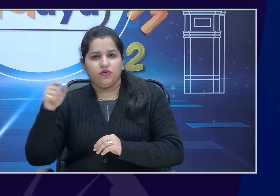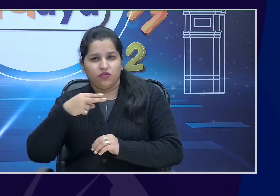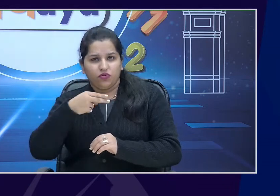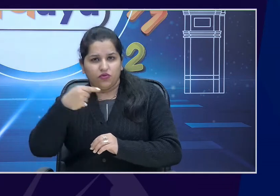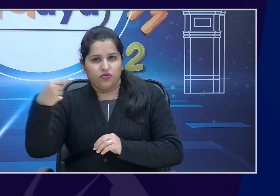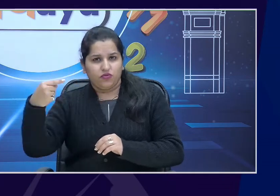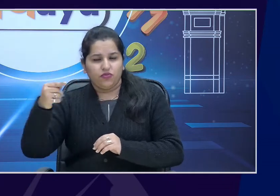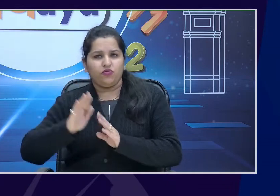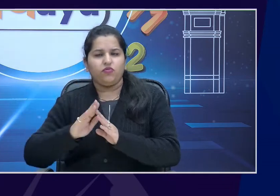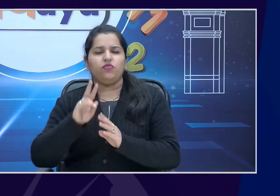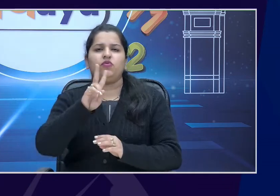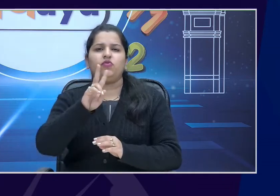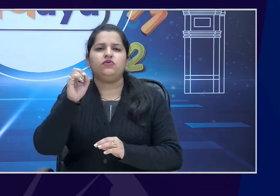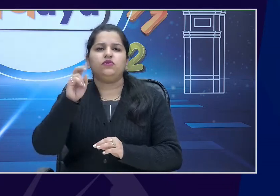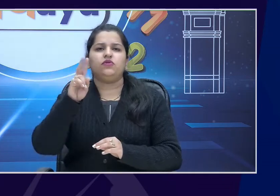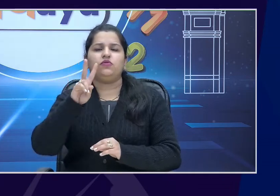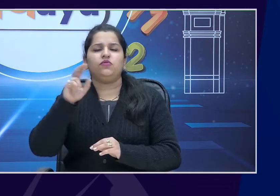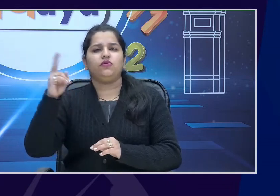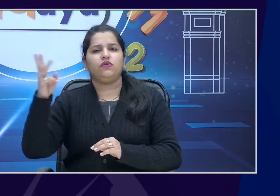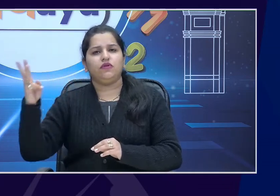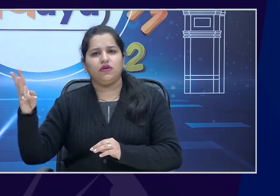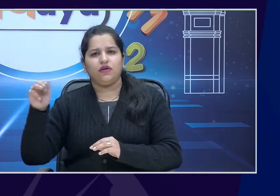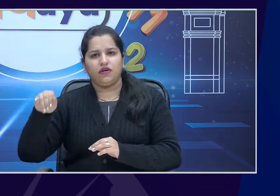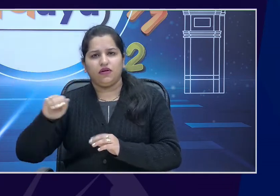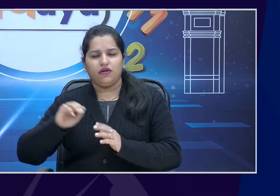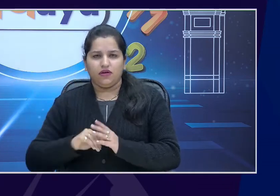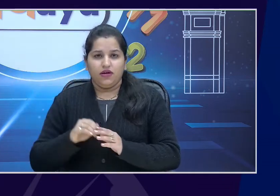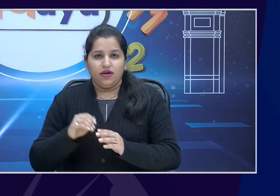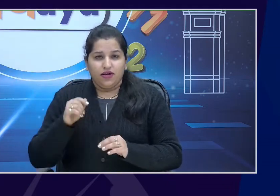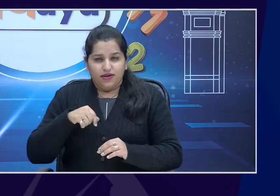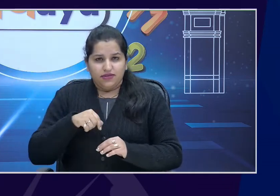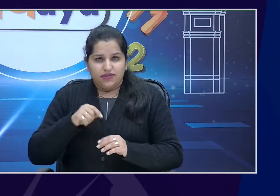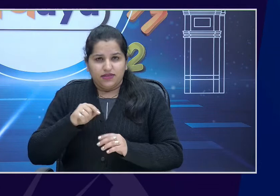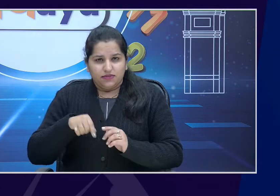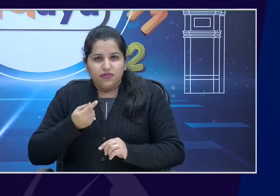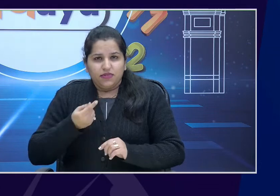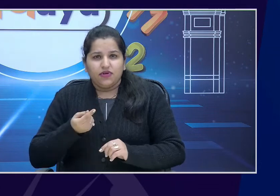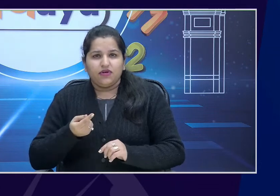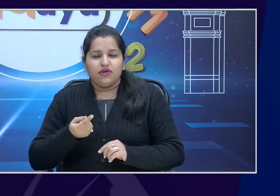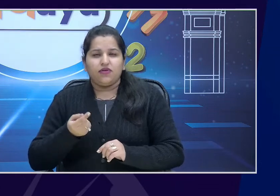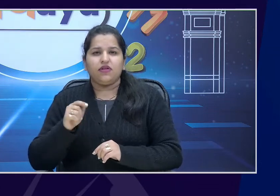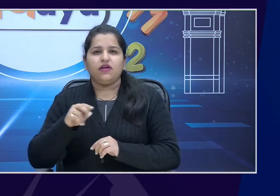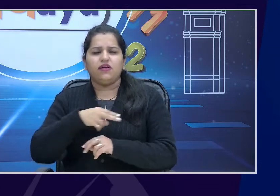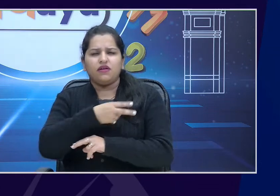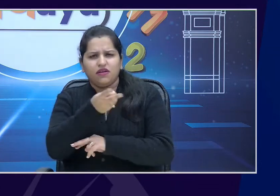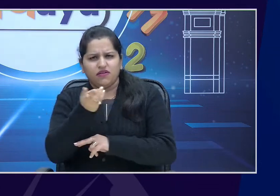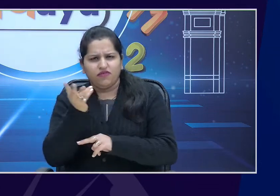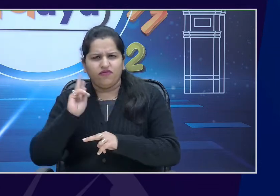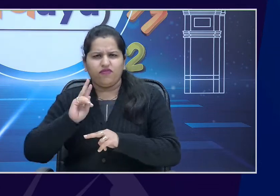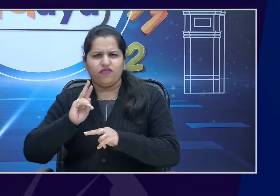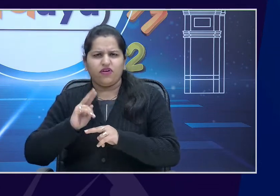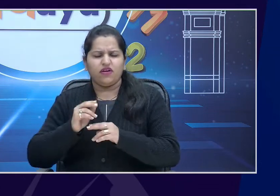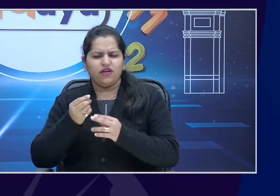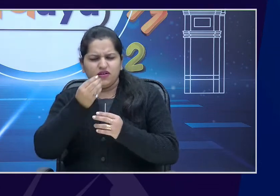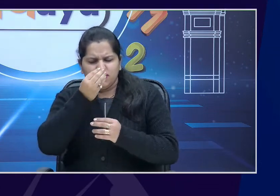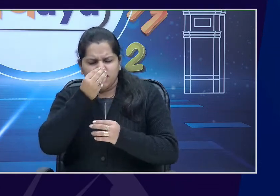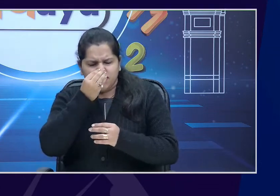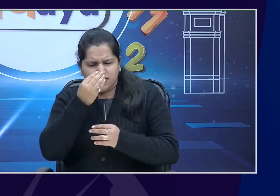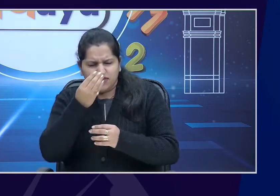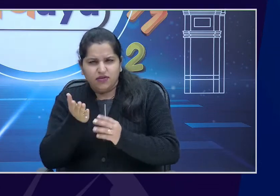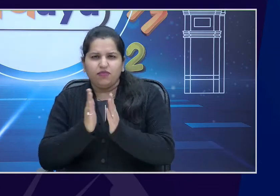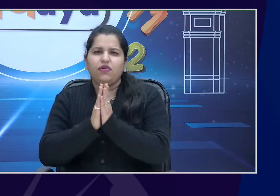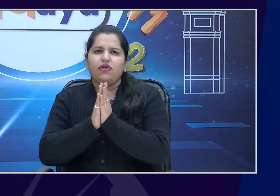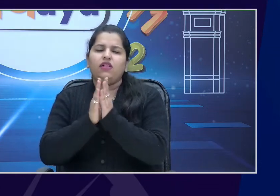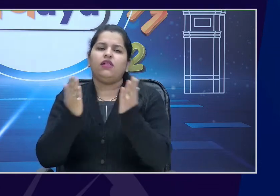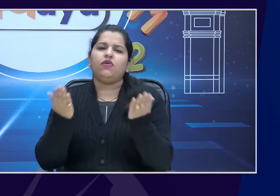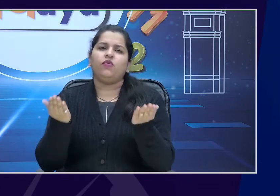and 2025. So, diaries come in. Further, we have, of course, you can use a simple notebook, which I